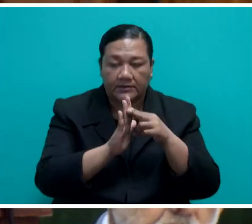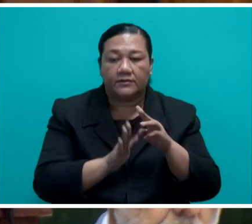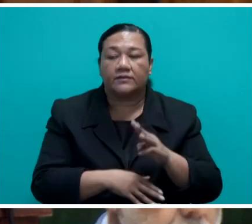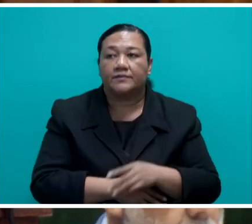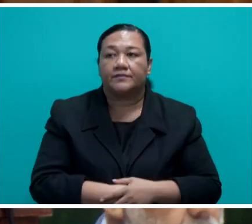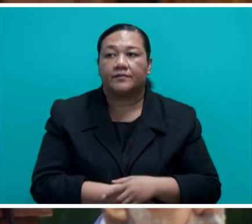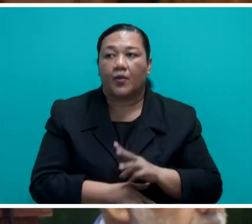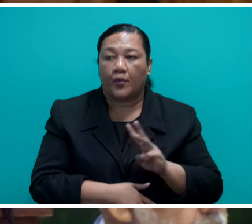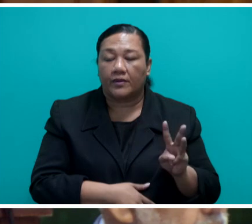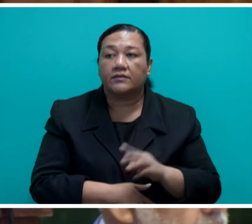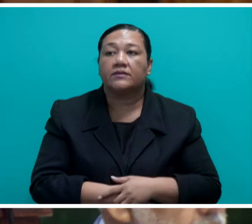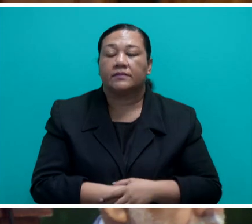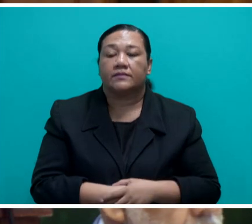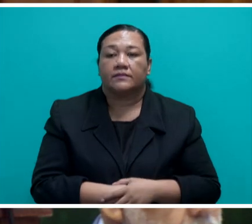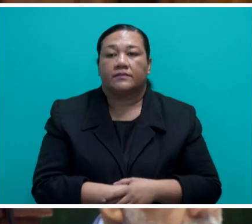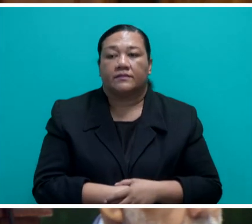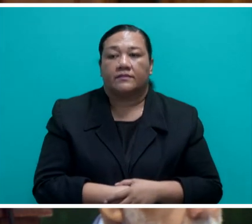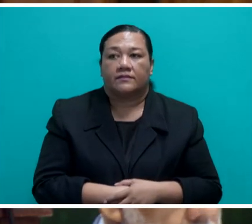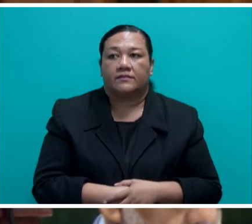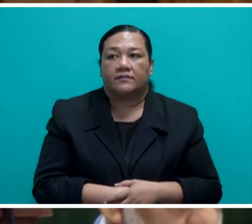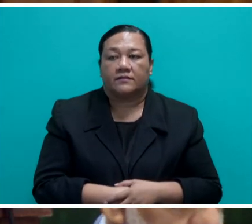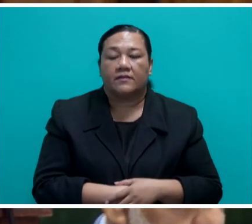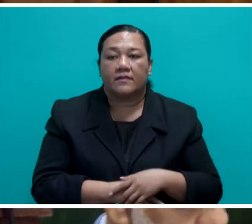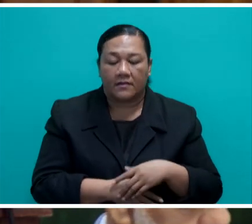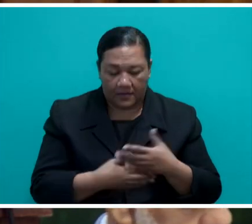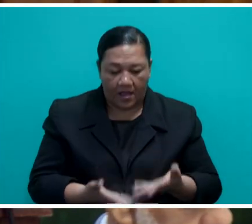and the reinstatement of the Drainage Board.